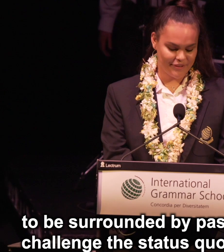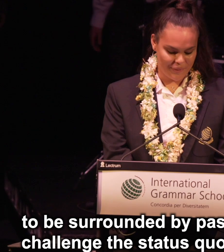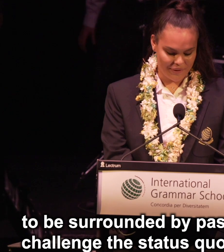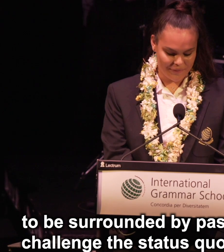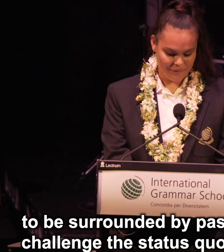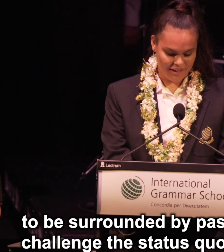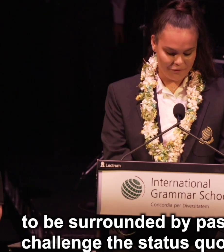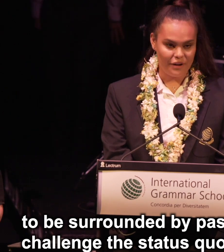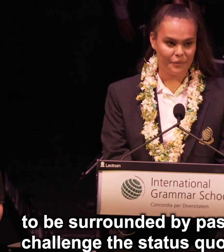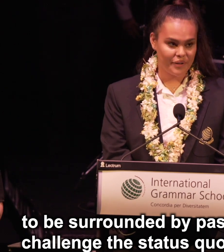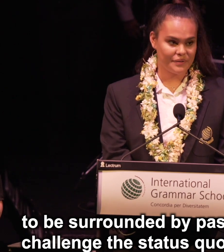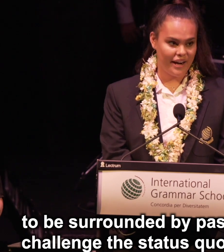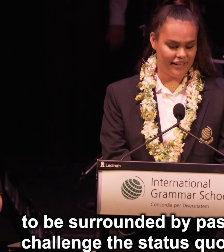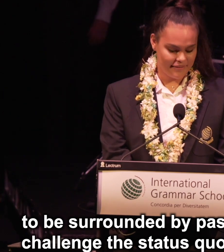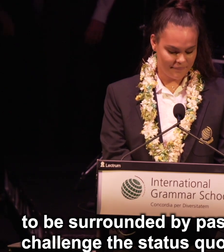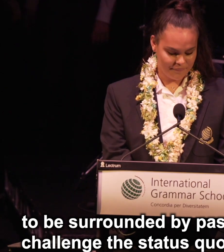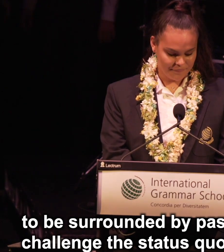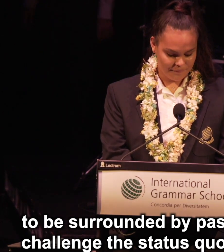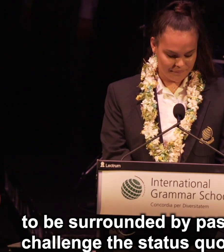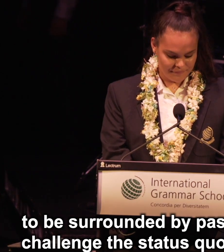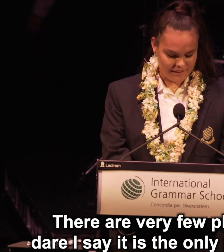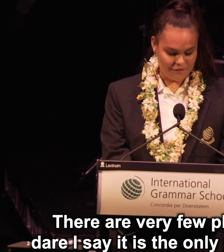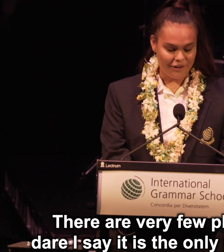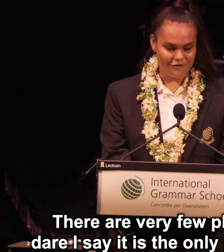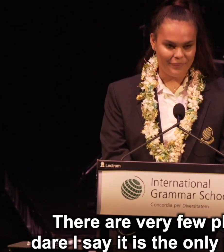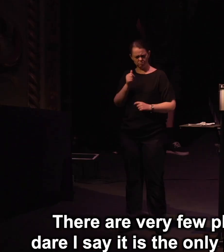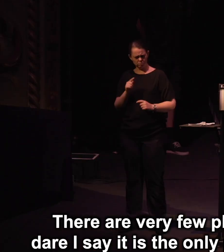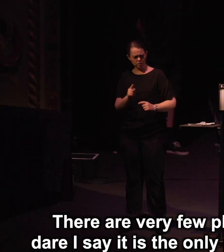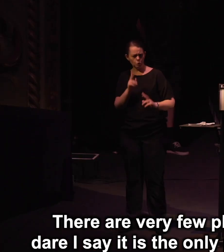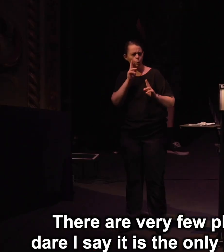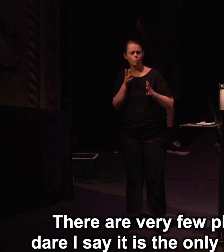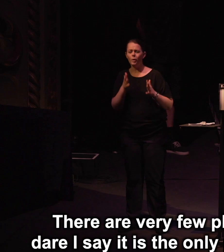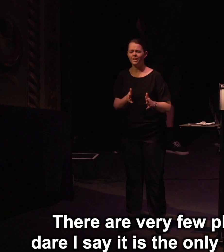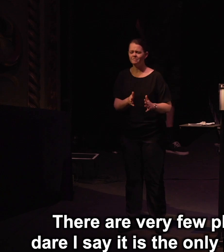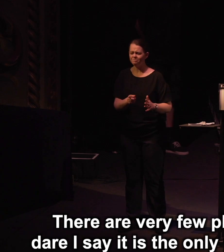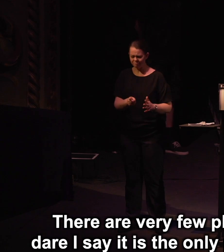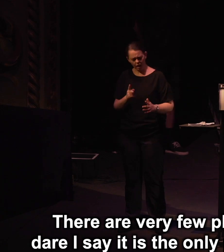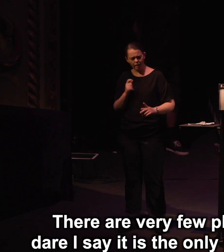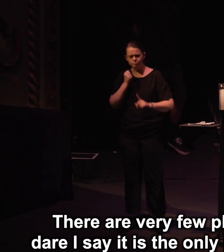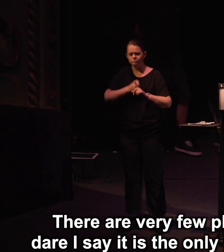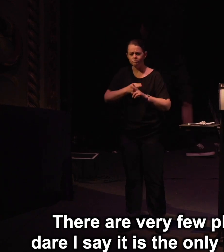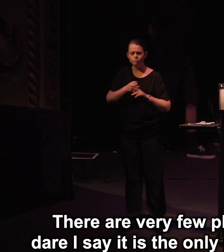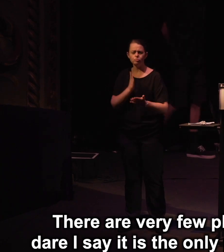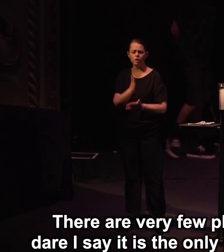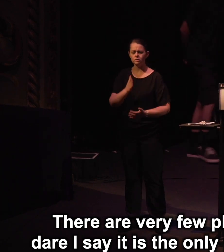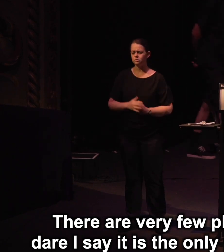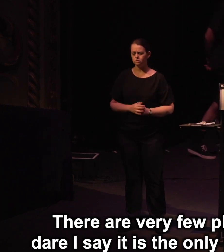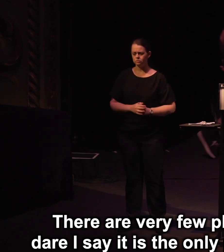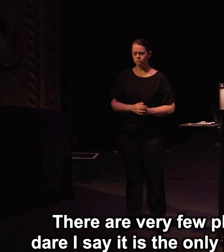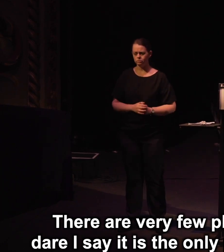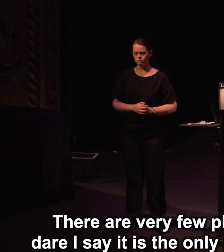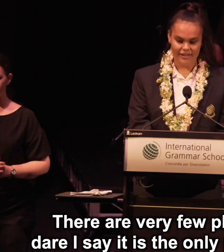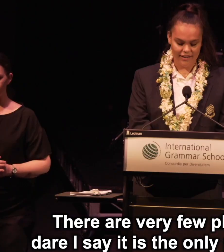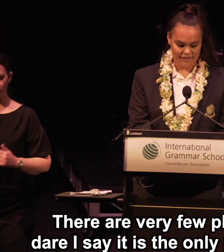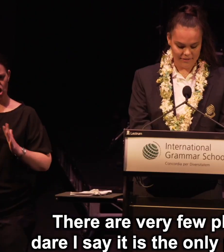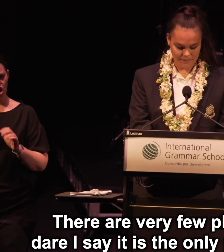the status quo and fight for what is right. There are very few places on earth like IGS, and dare I say, it is the only place